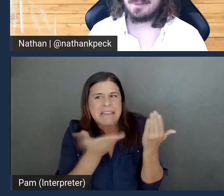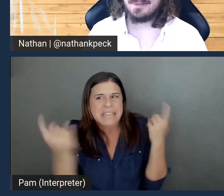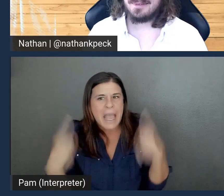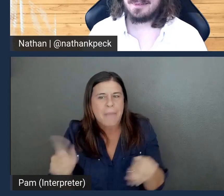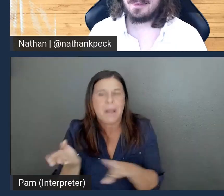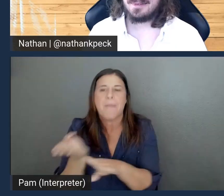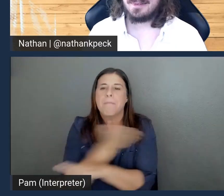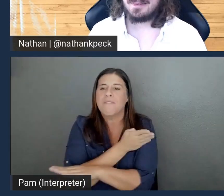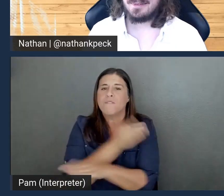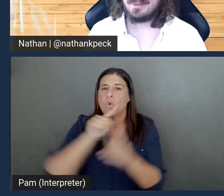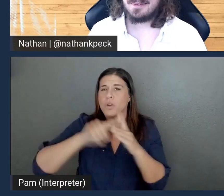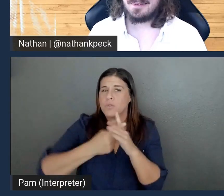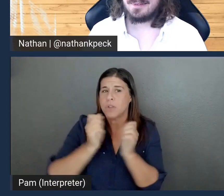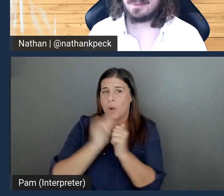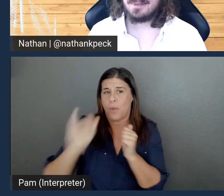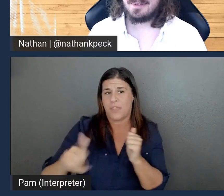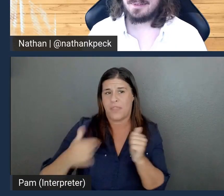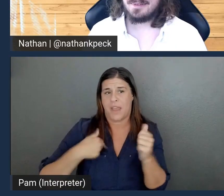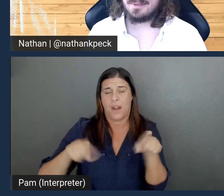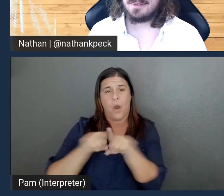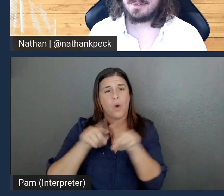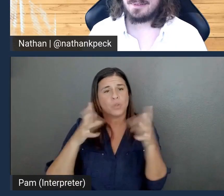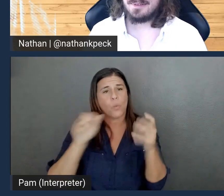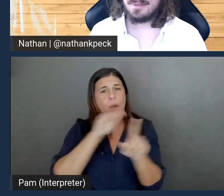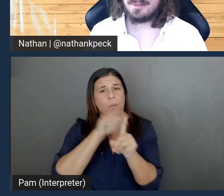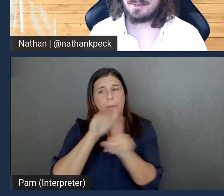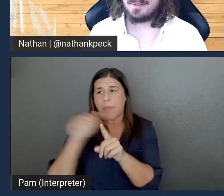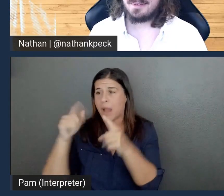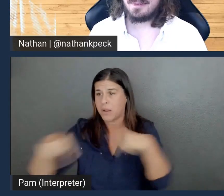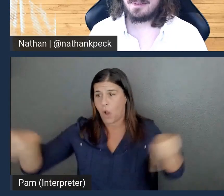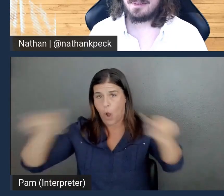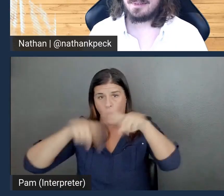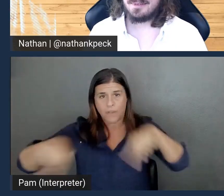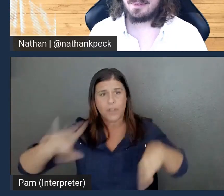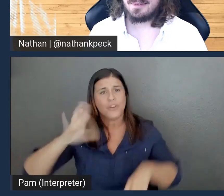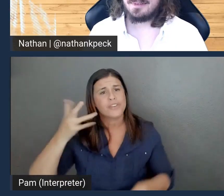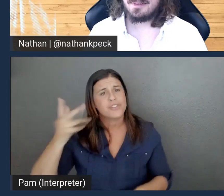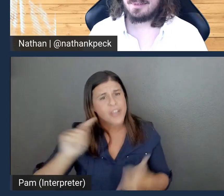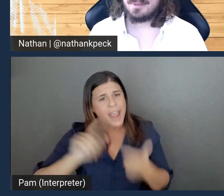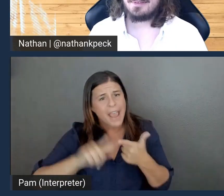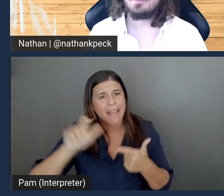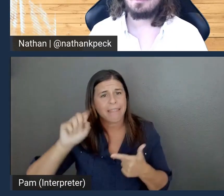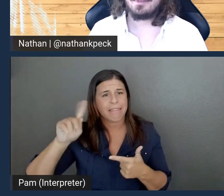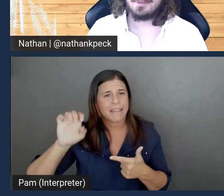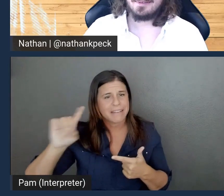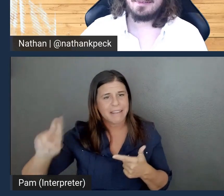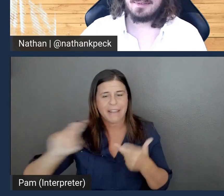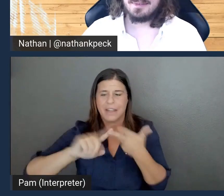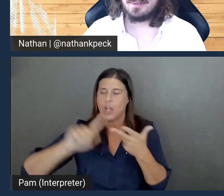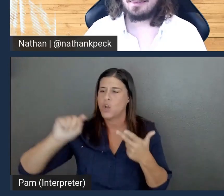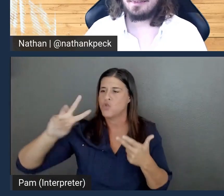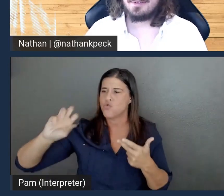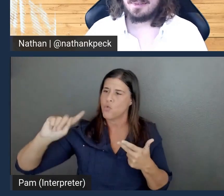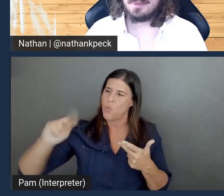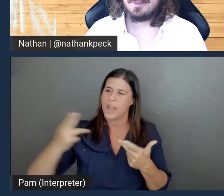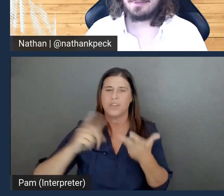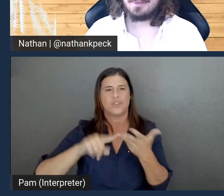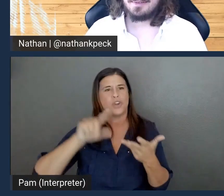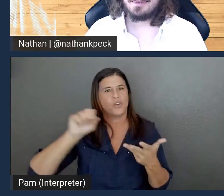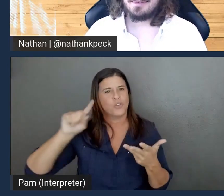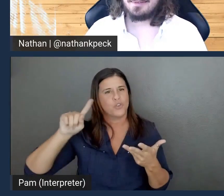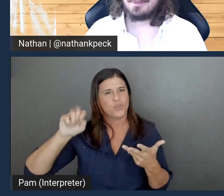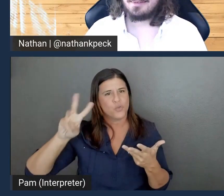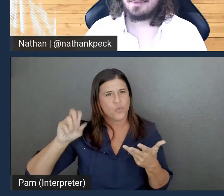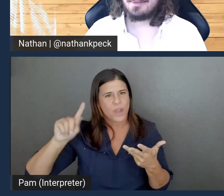you get into that, I also want to remind the audience, chat, LinkedIn, Twitch, Twitter, there